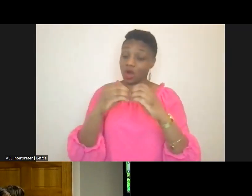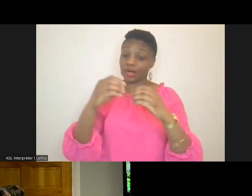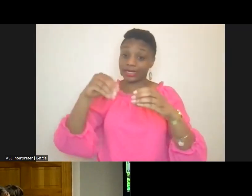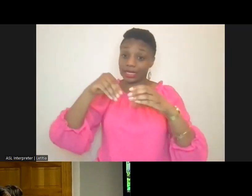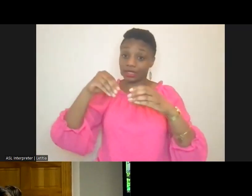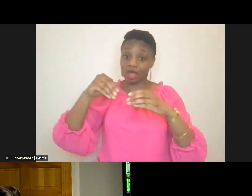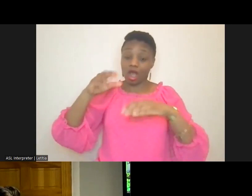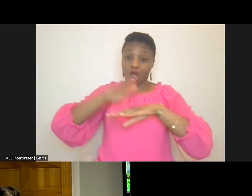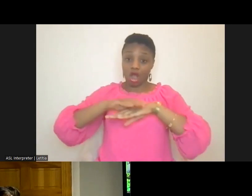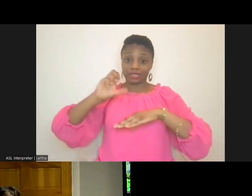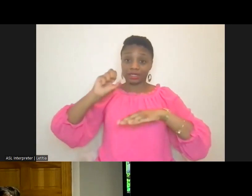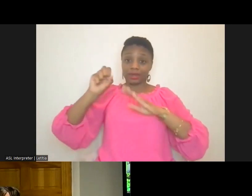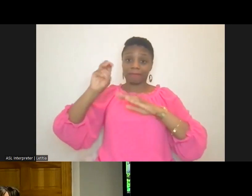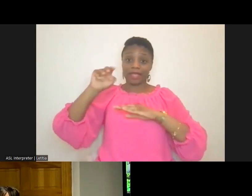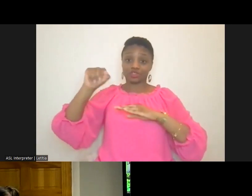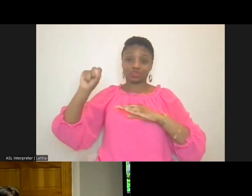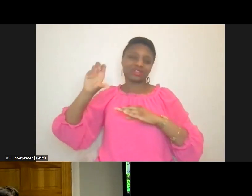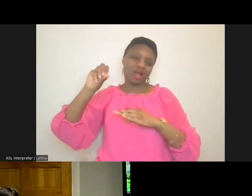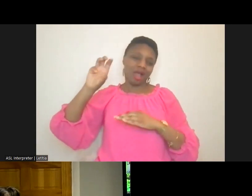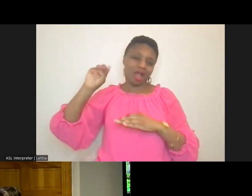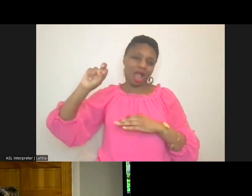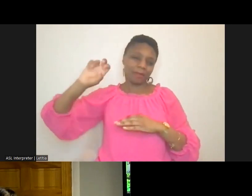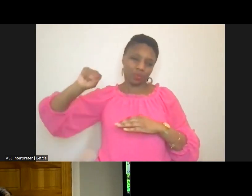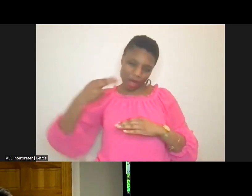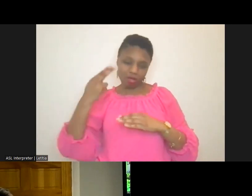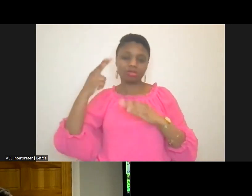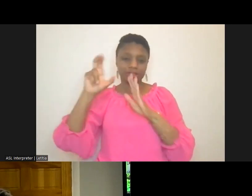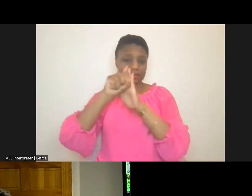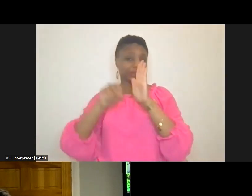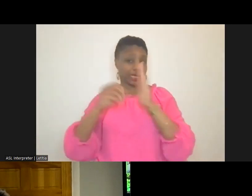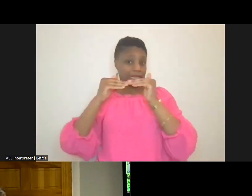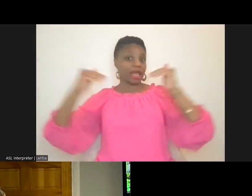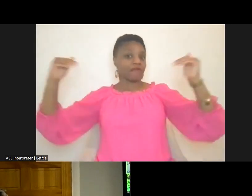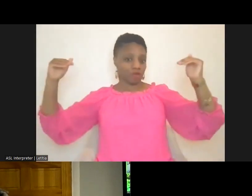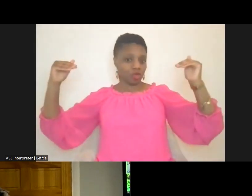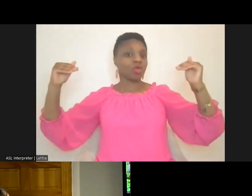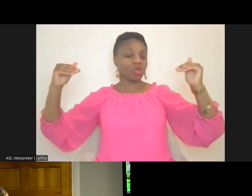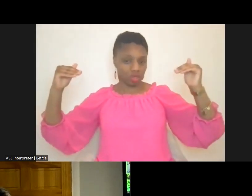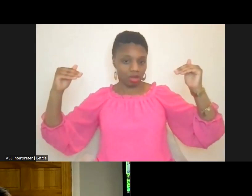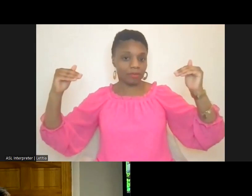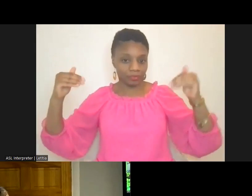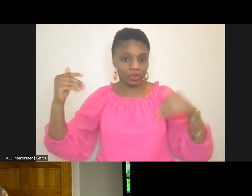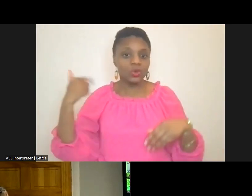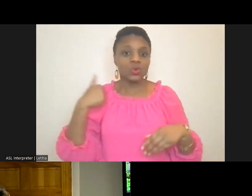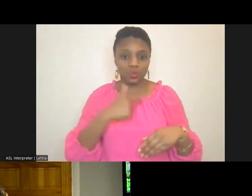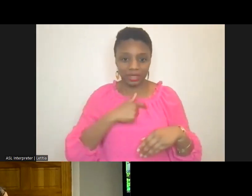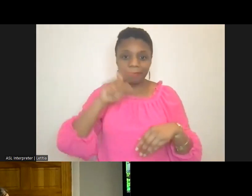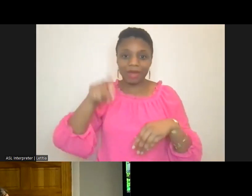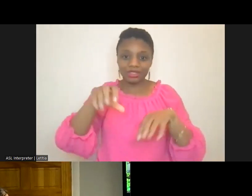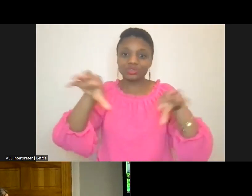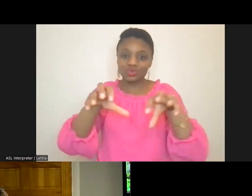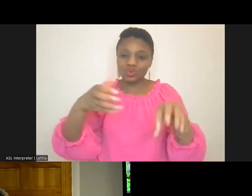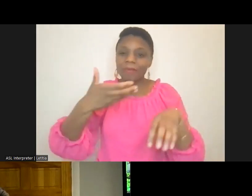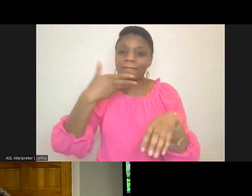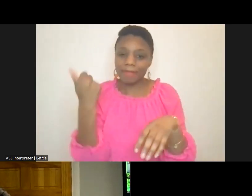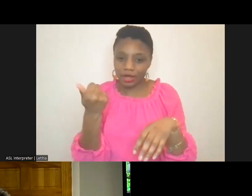for all of the different things that you would like the mandate for it to actually come to life. We need to do a better job in many, many different